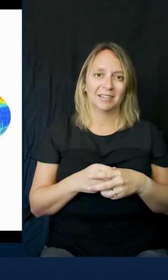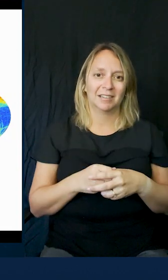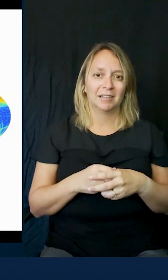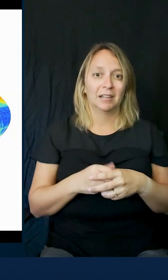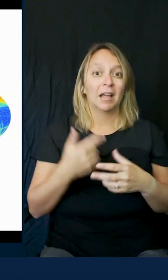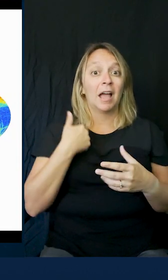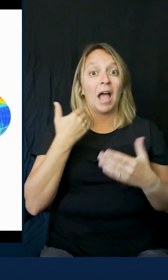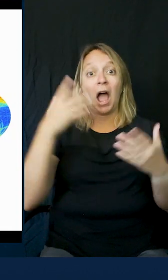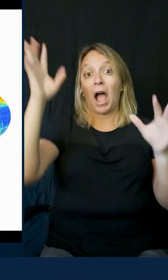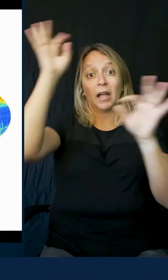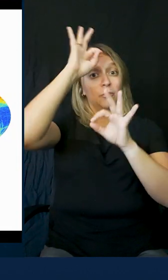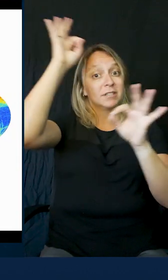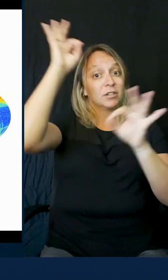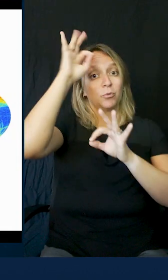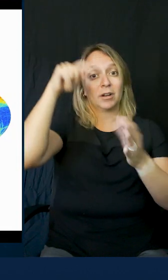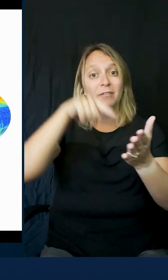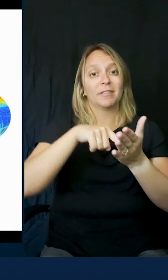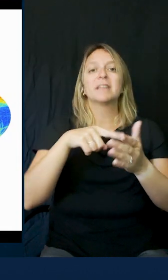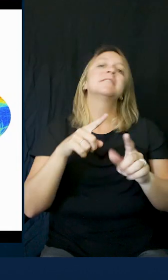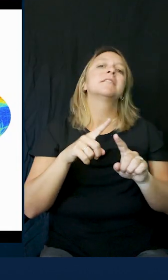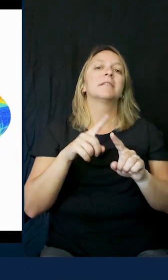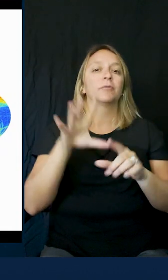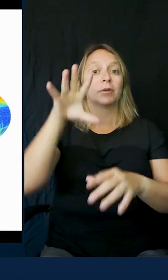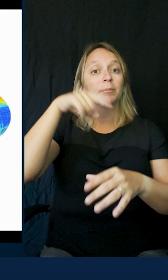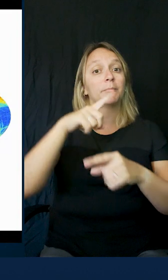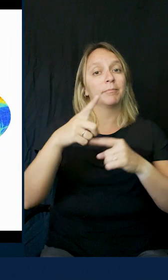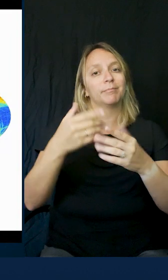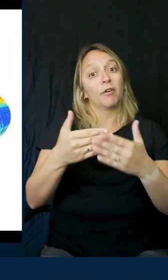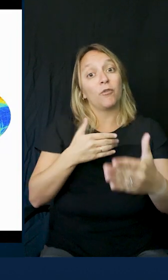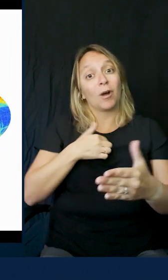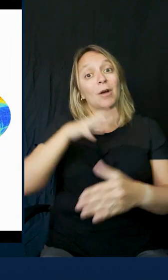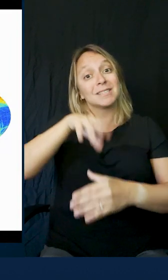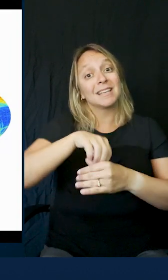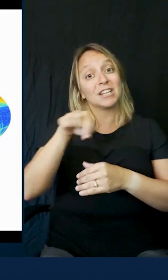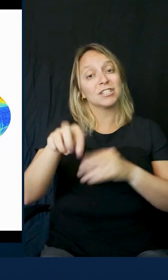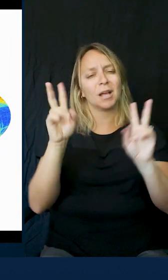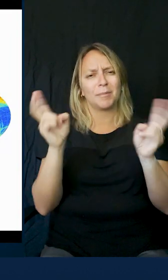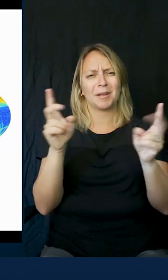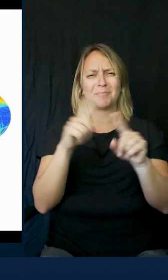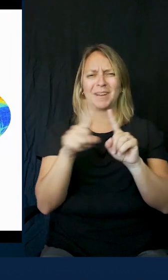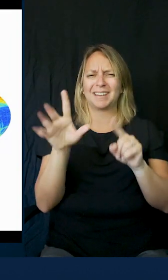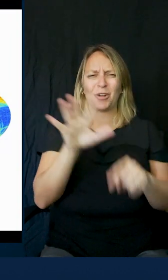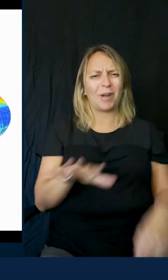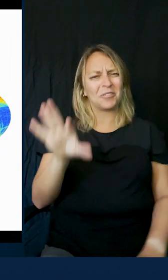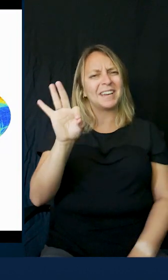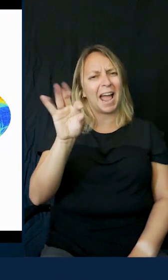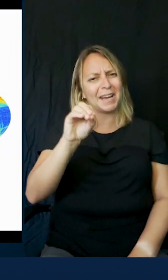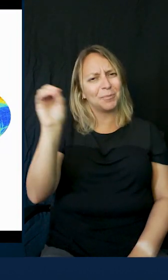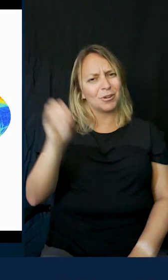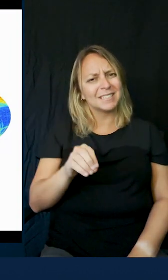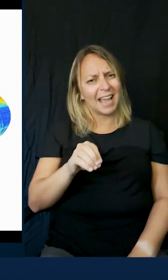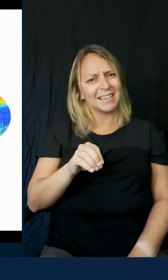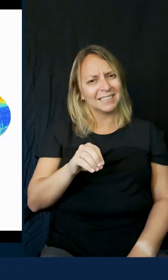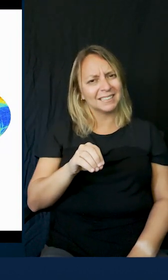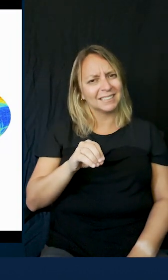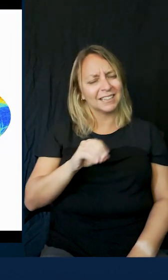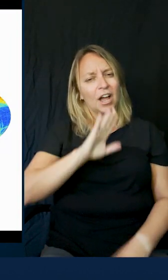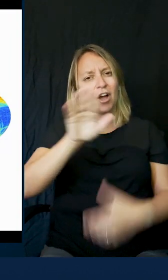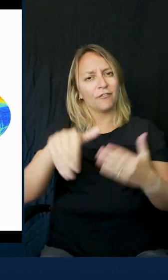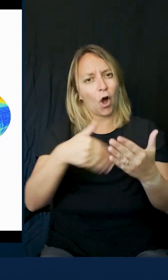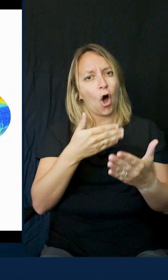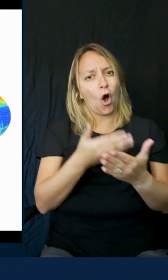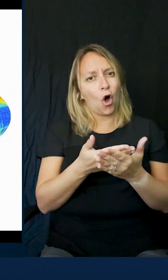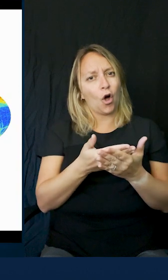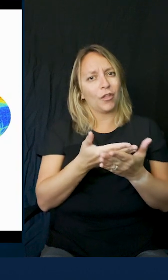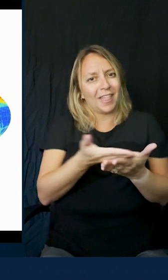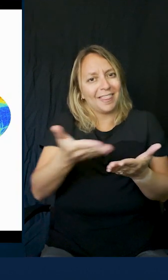aware of this prior to getting engaged with this topic, but around 90% of all of the goods that we buy are brought